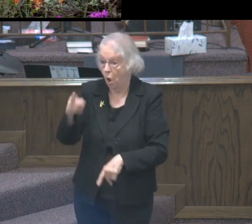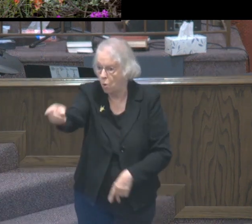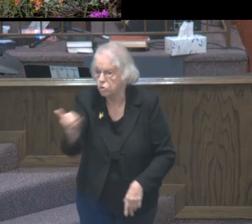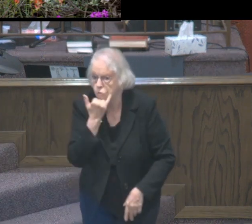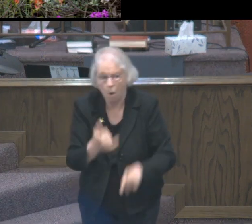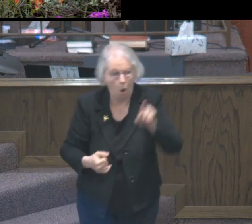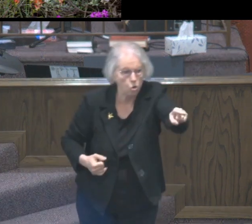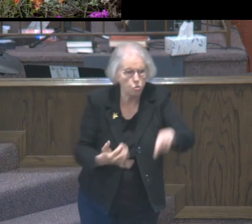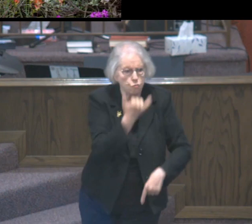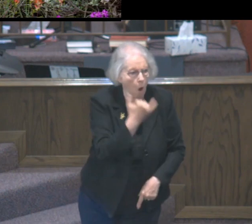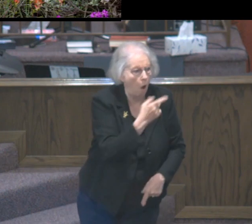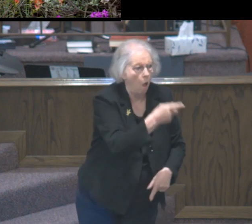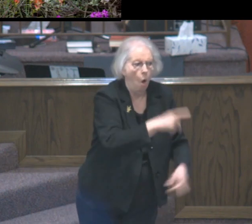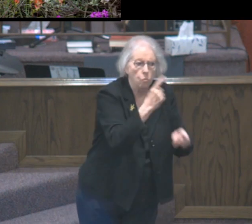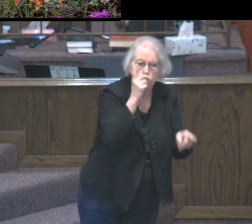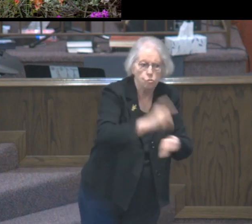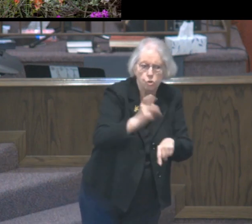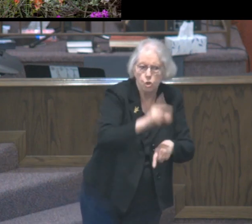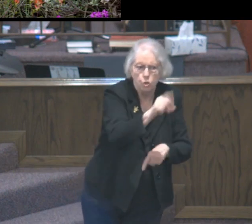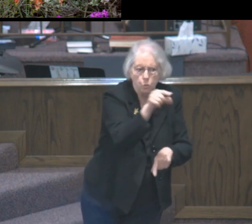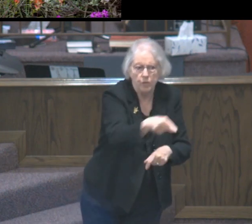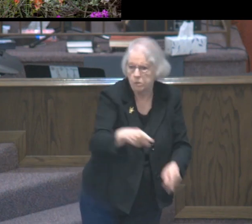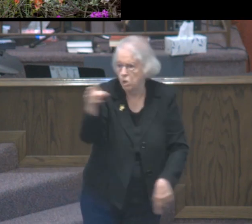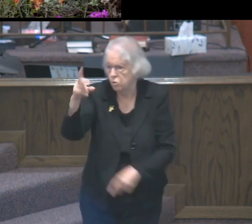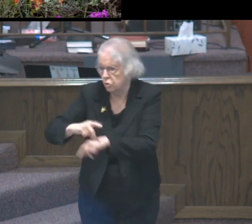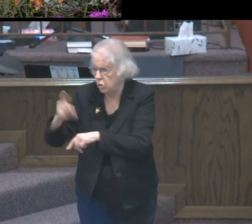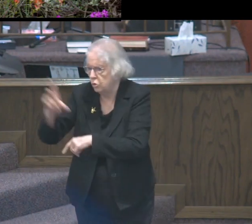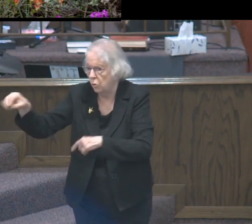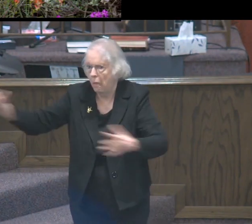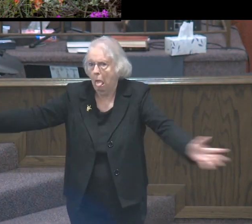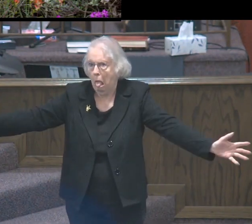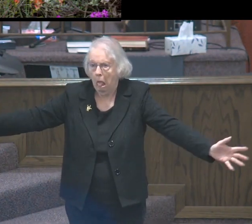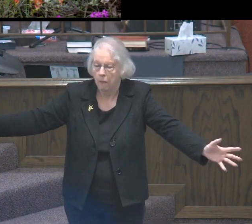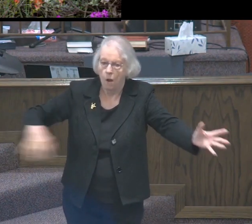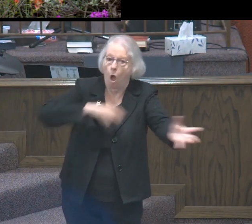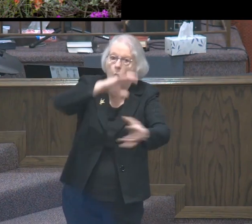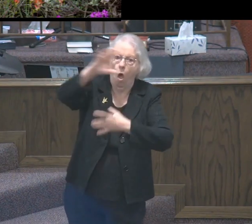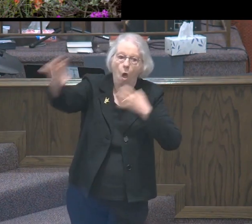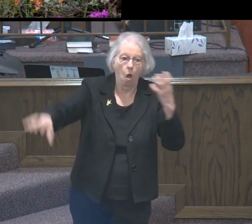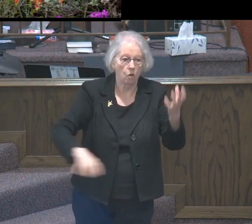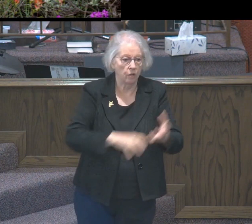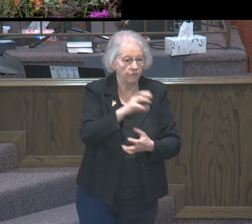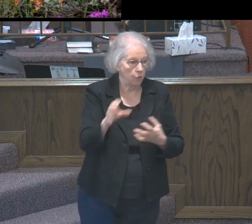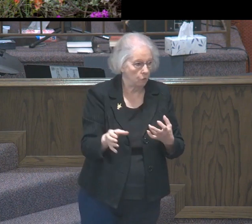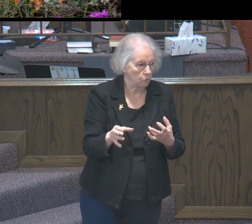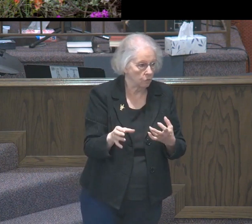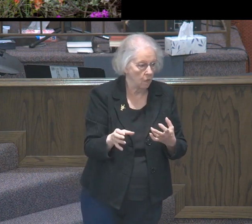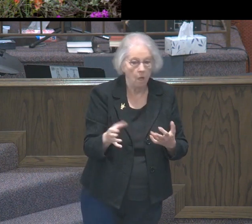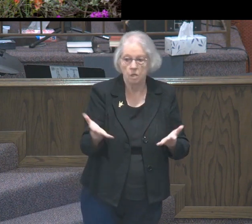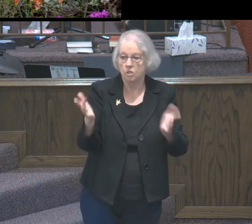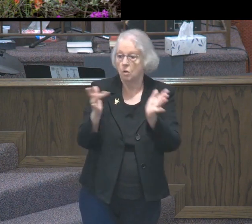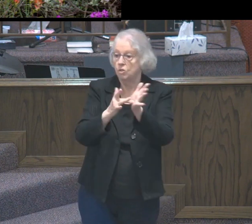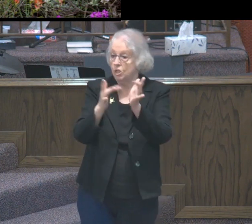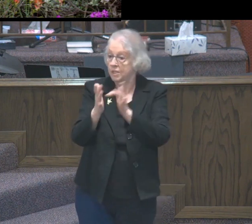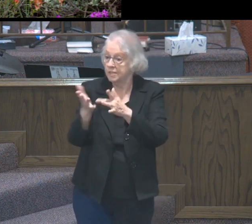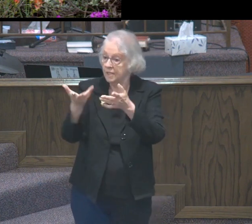100% obeyed to the highest level imaginable, Jesus is